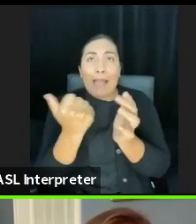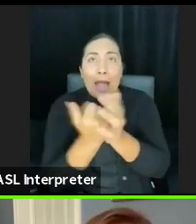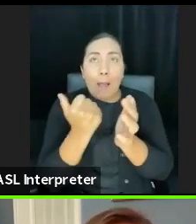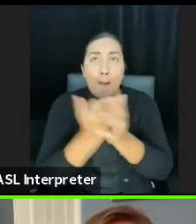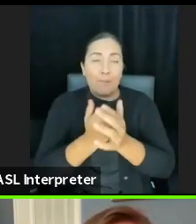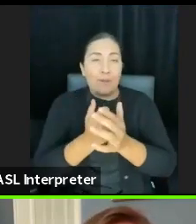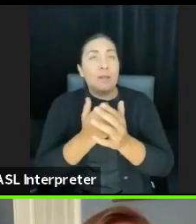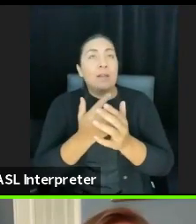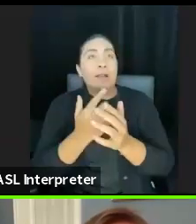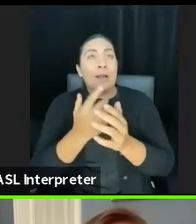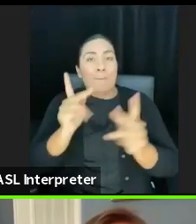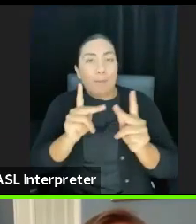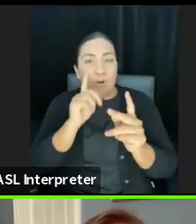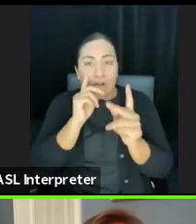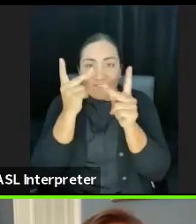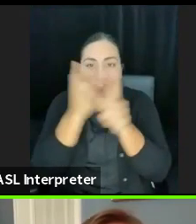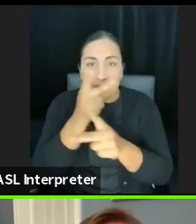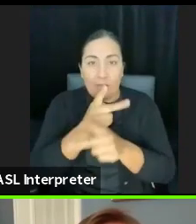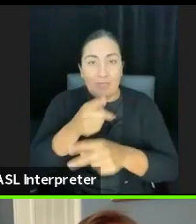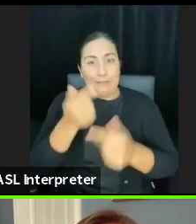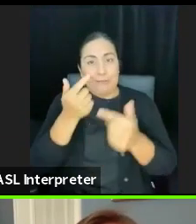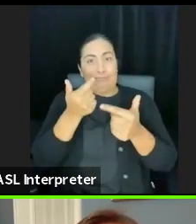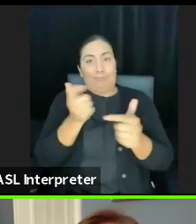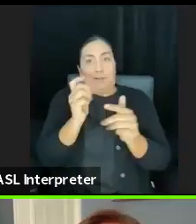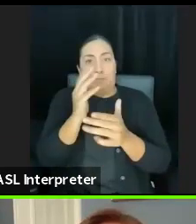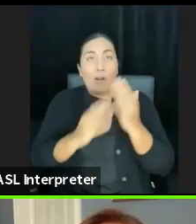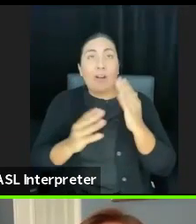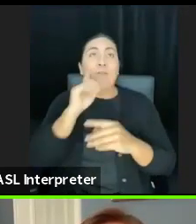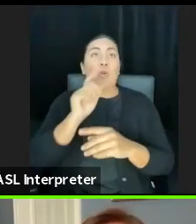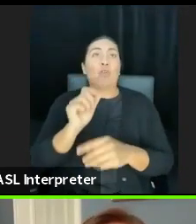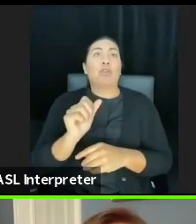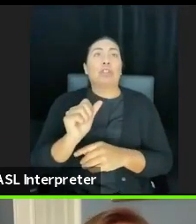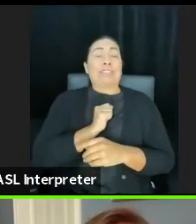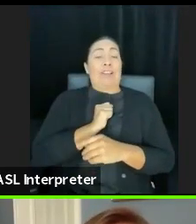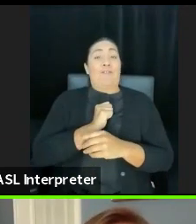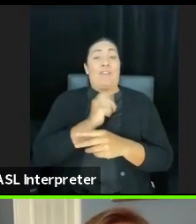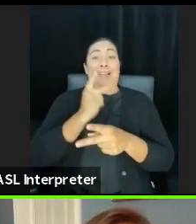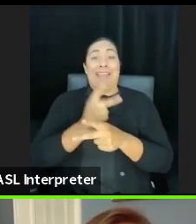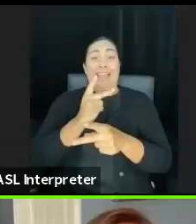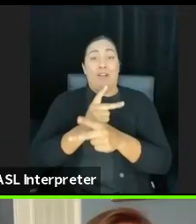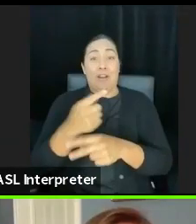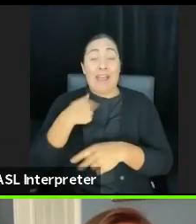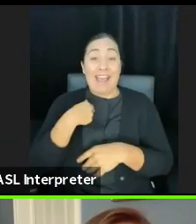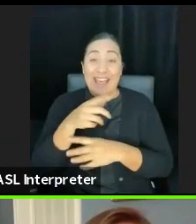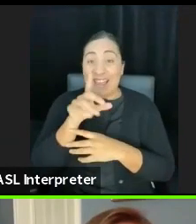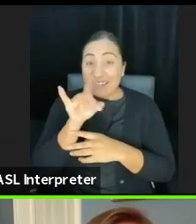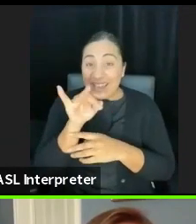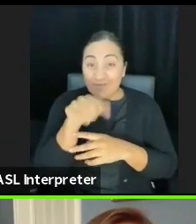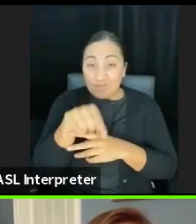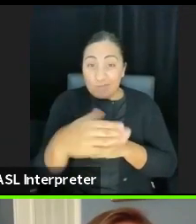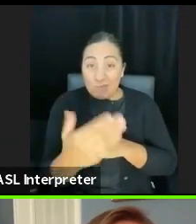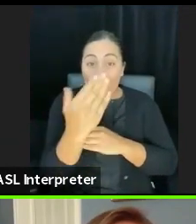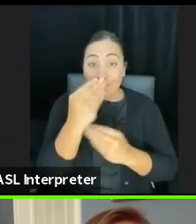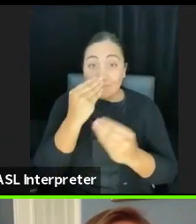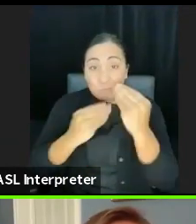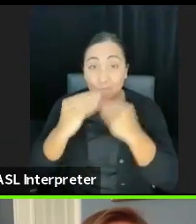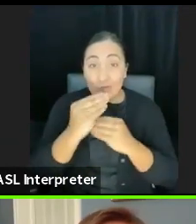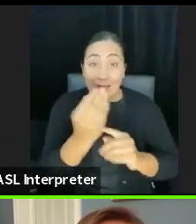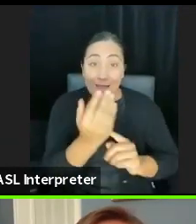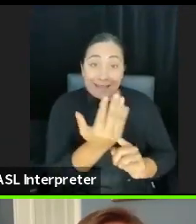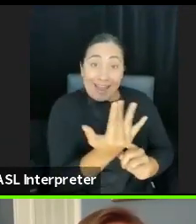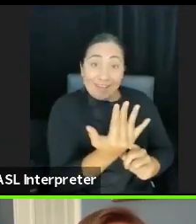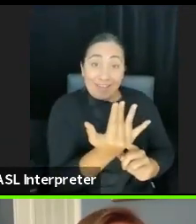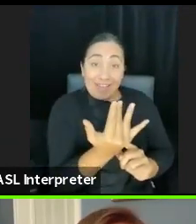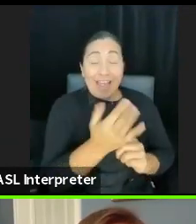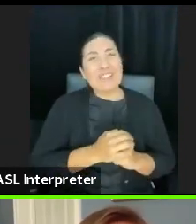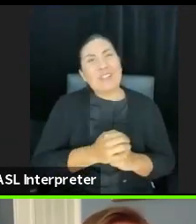out this whole big clunky system. On the self-care side of things, I had a candlelight breakfast and found it to be really